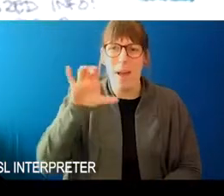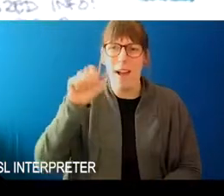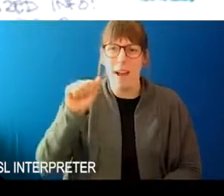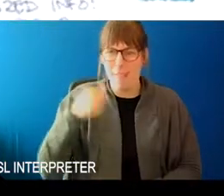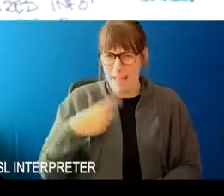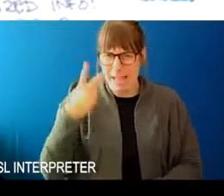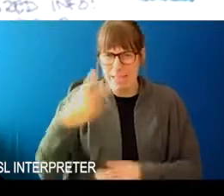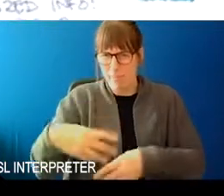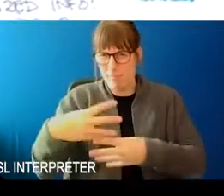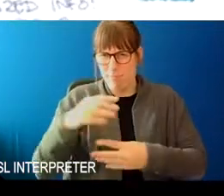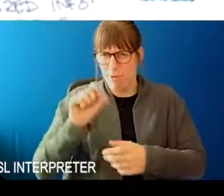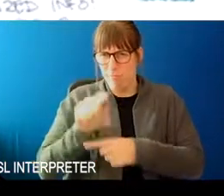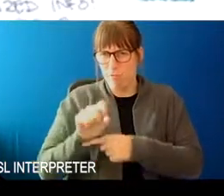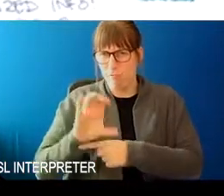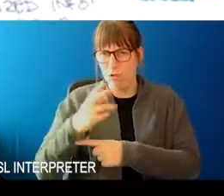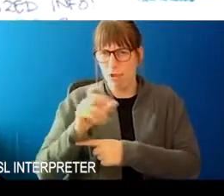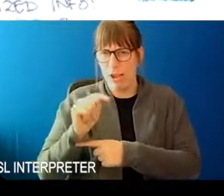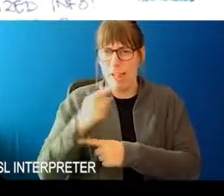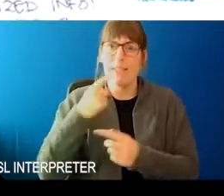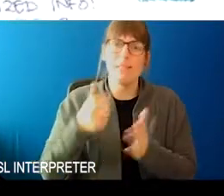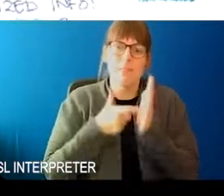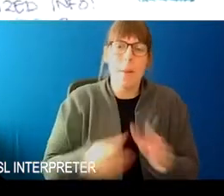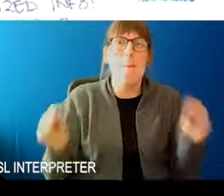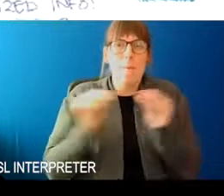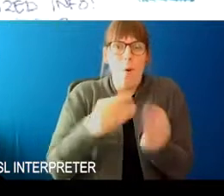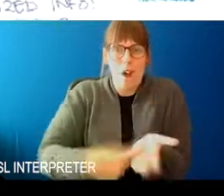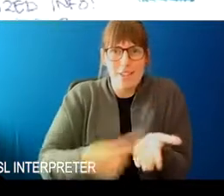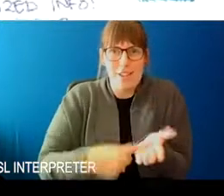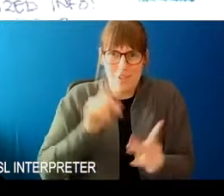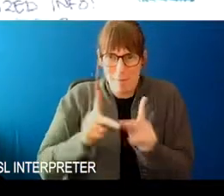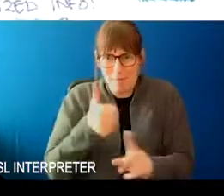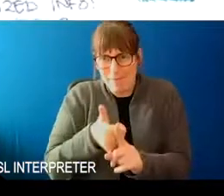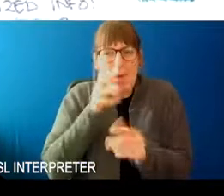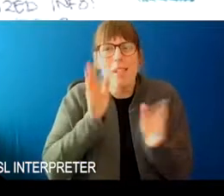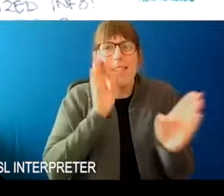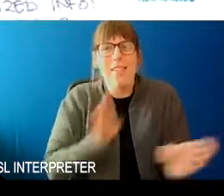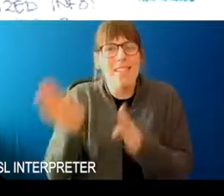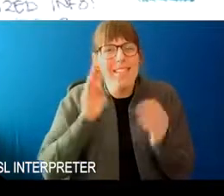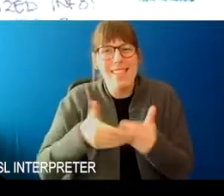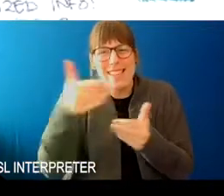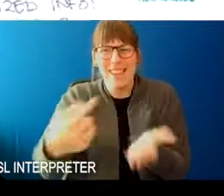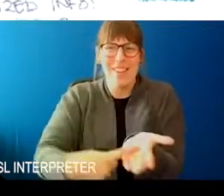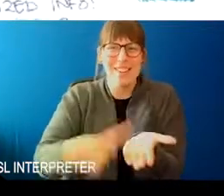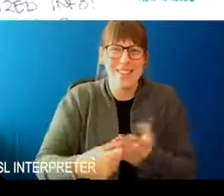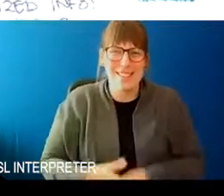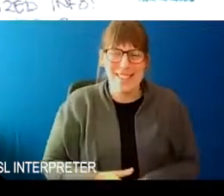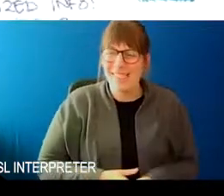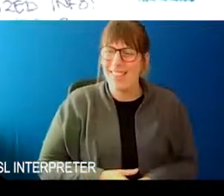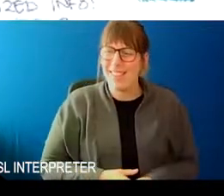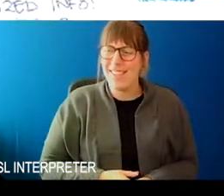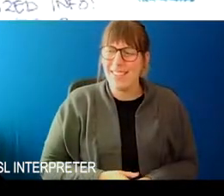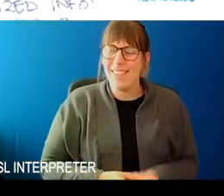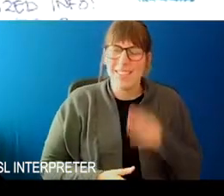have to talk to Rebecca about that. On the chat, there's a conversation about how we need to have more conversations about this, and people are organizing the